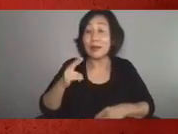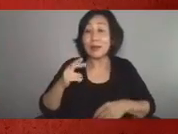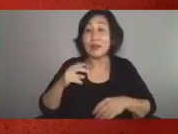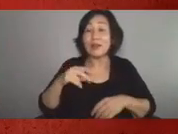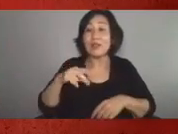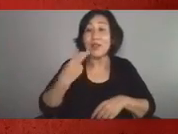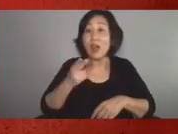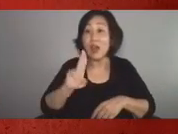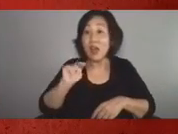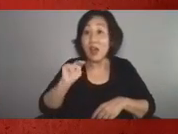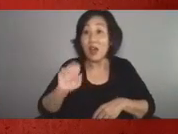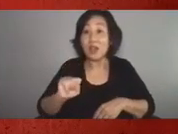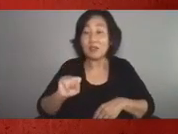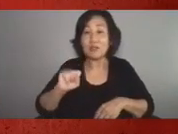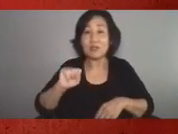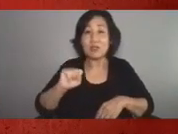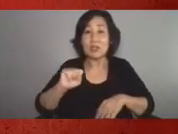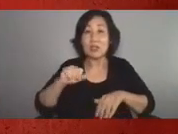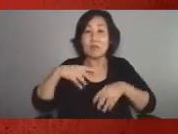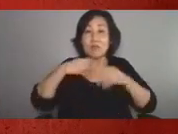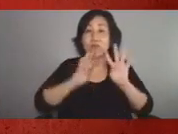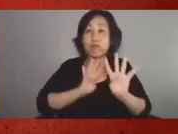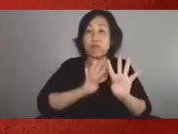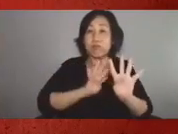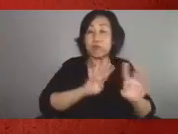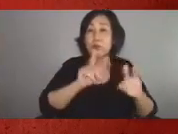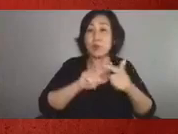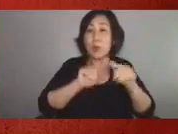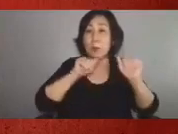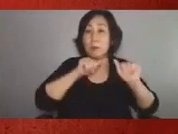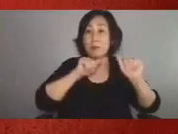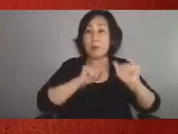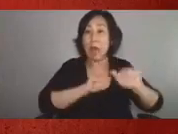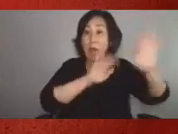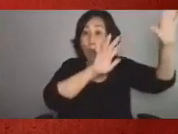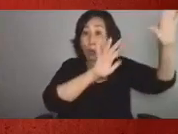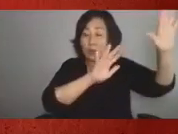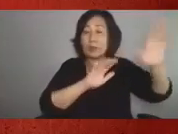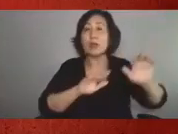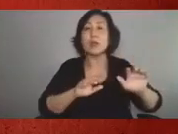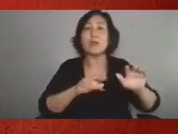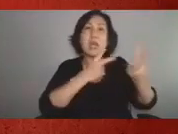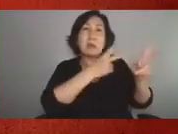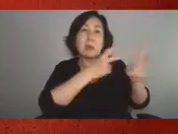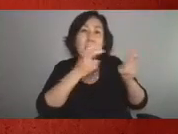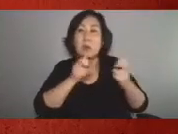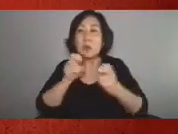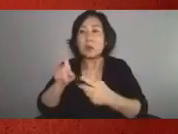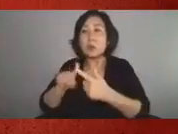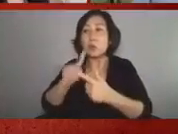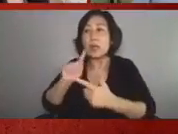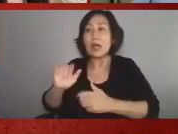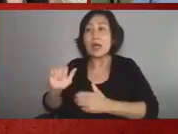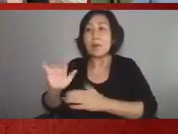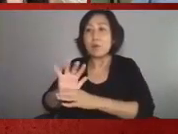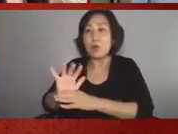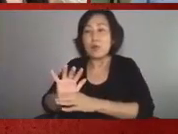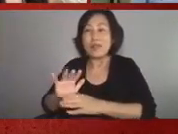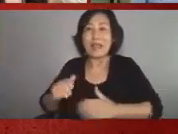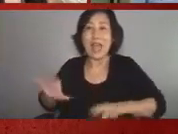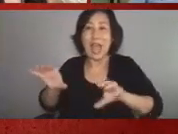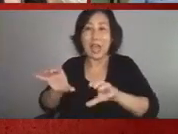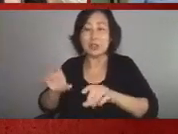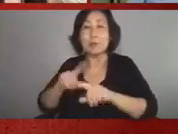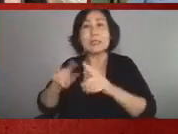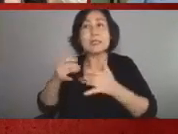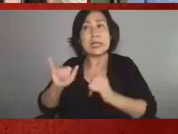mountains or them training, but then still be its own thing. So